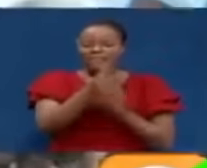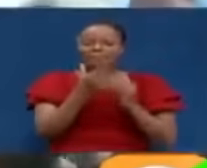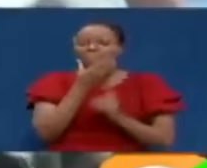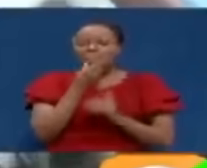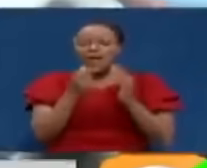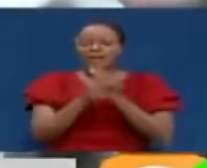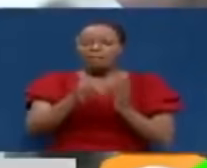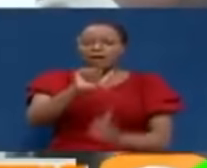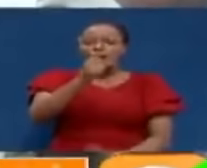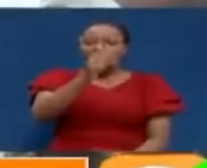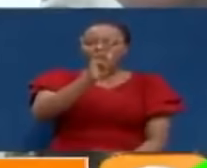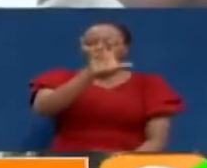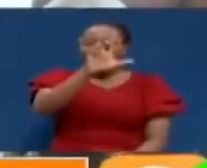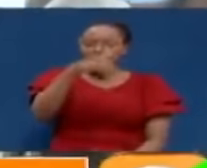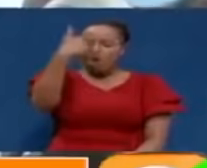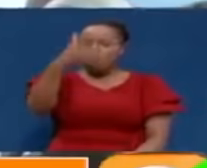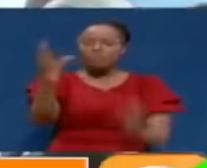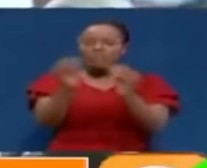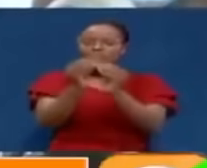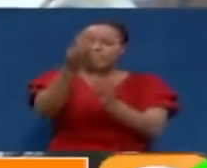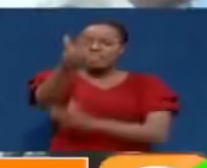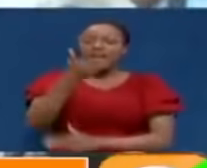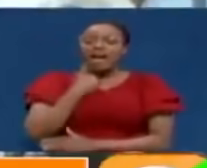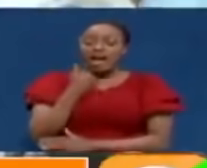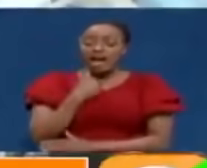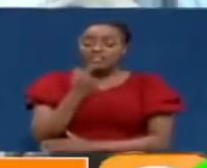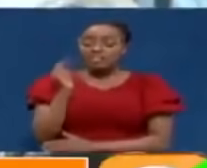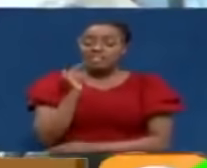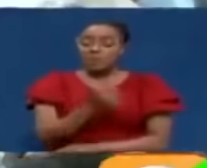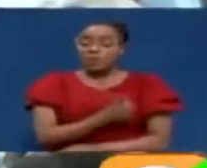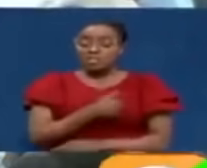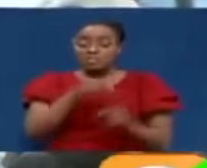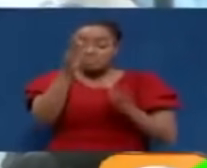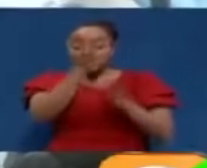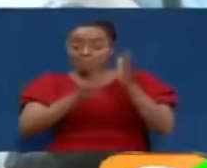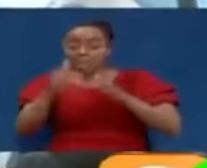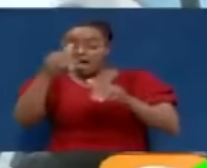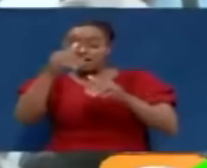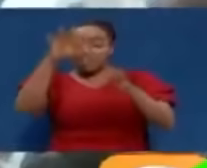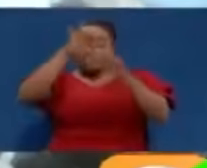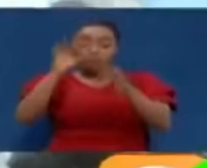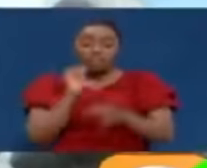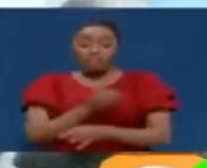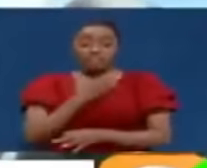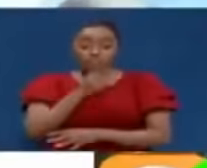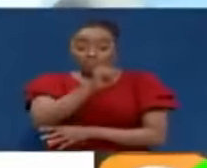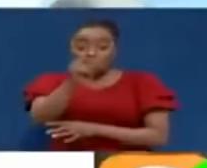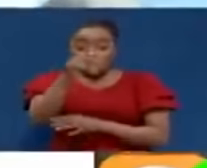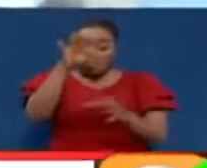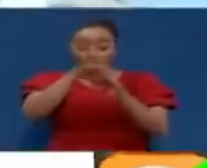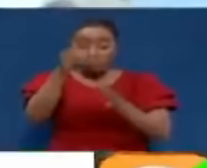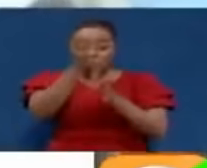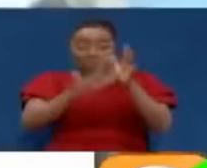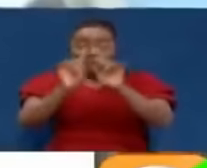Atoli amesoea kufanya mkutano hapa ati atupangie kura zetu. Mnaweza pakiwa kura zenu?